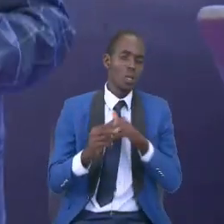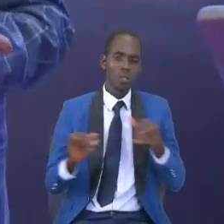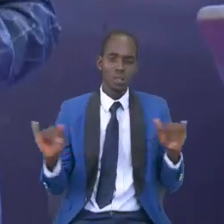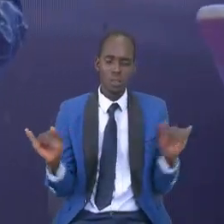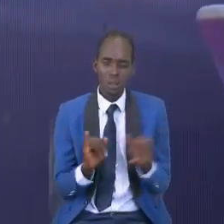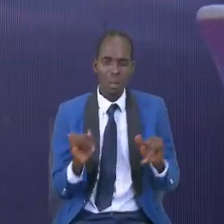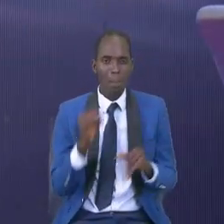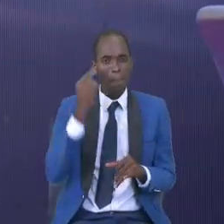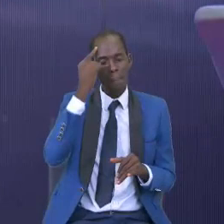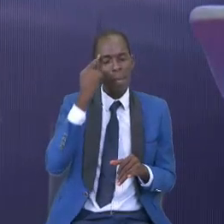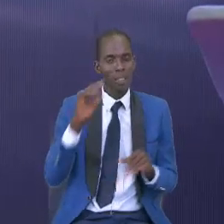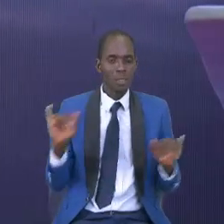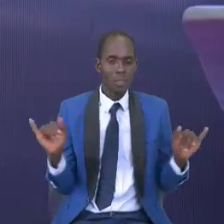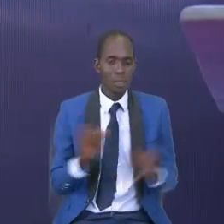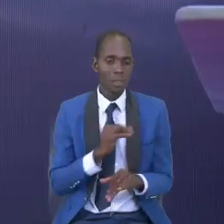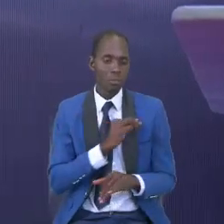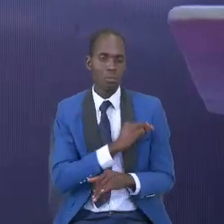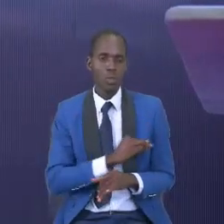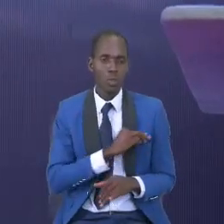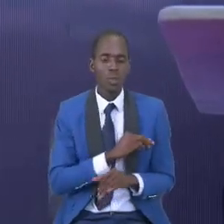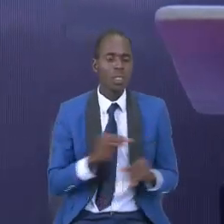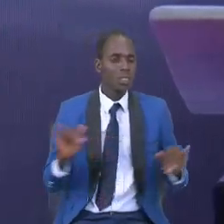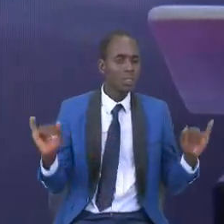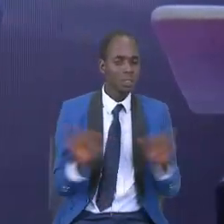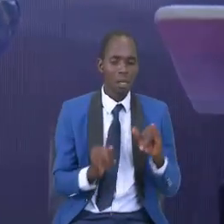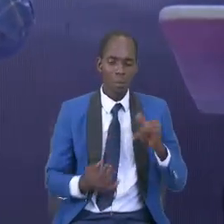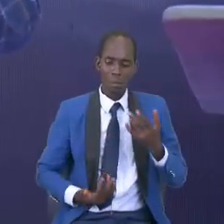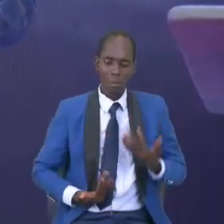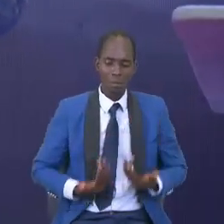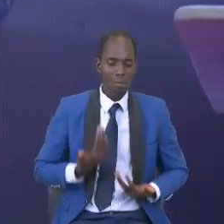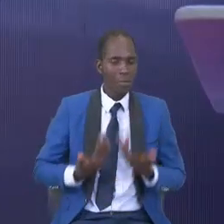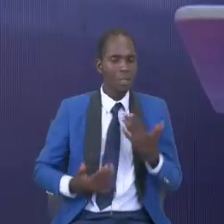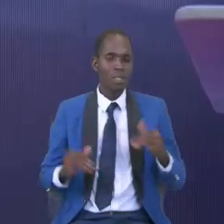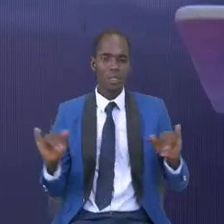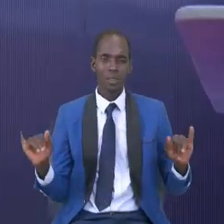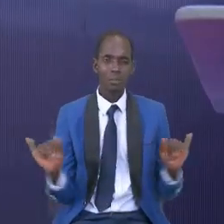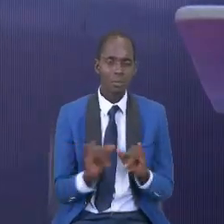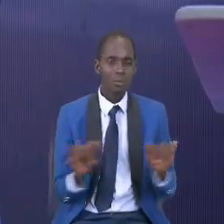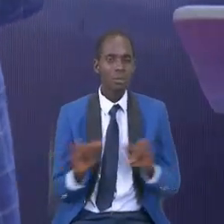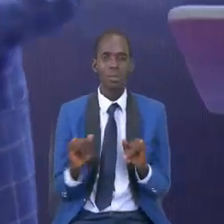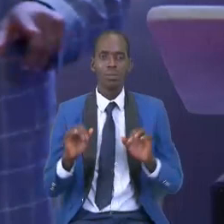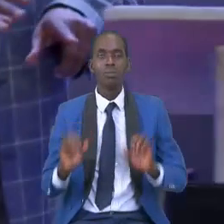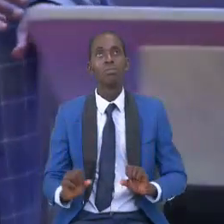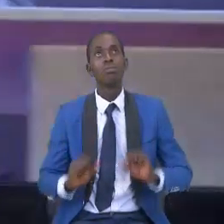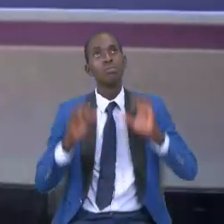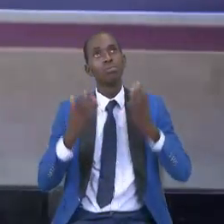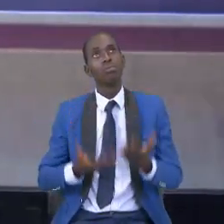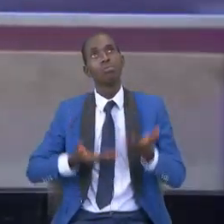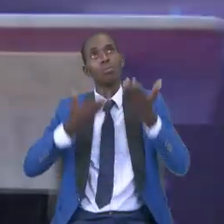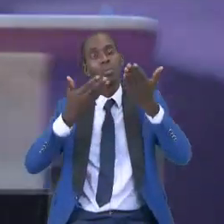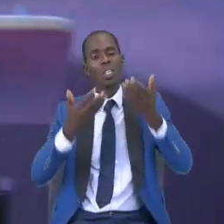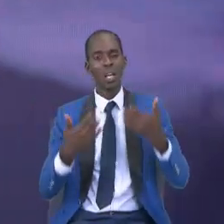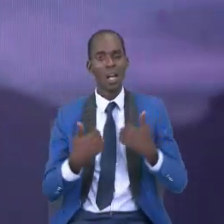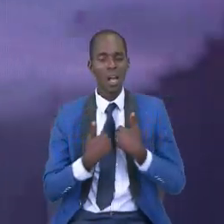have the same passion. We need to have the same fire. We need to have the same consecration. We need to have